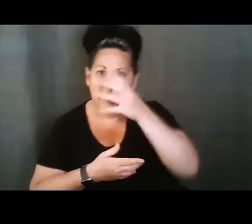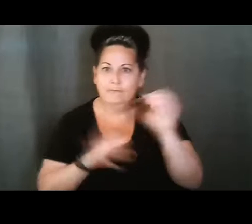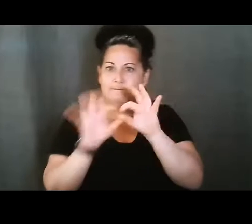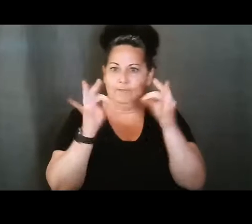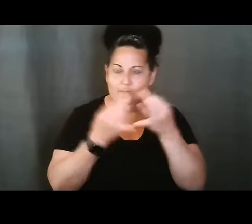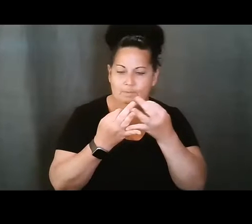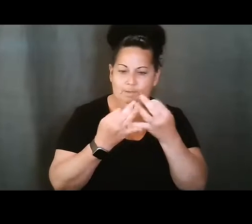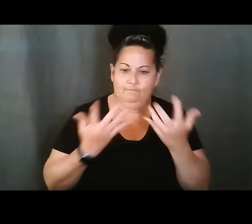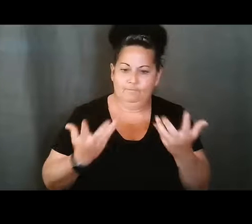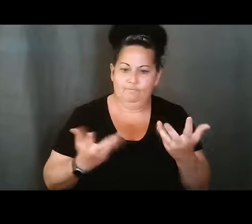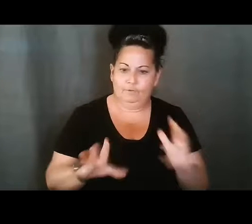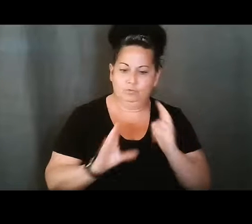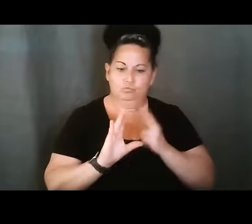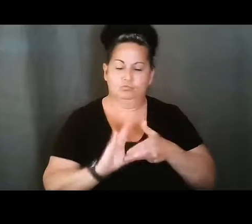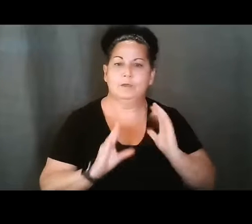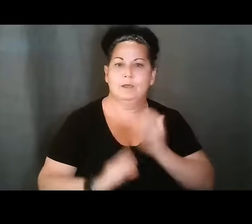our trainings.